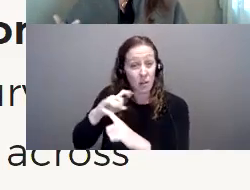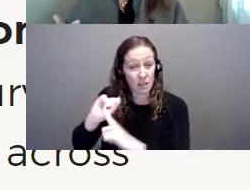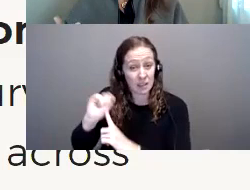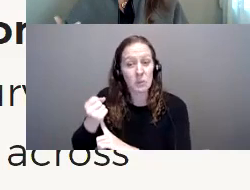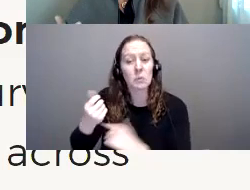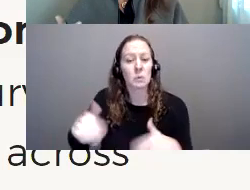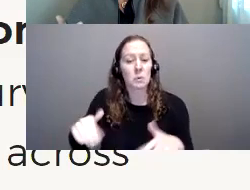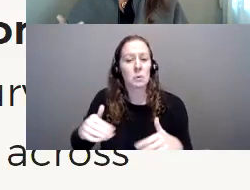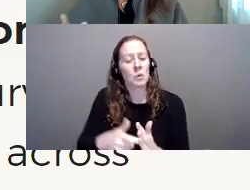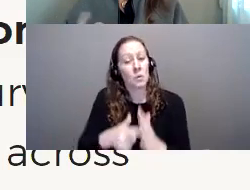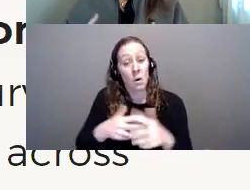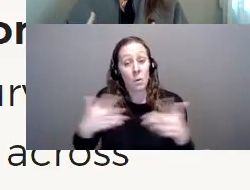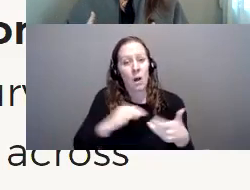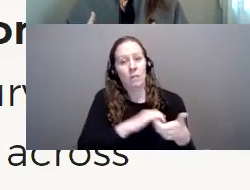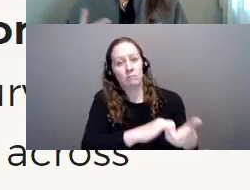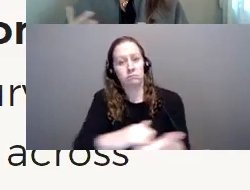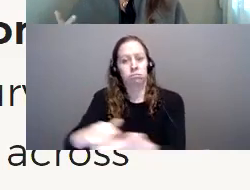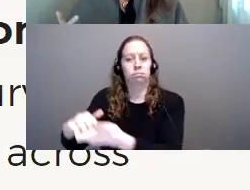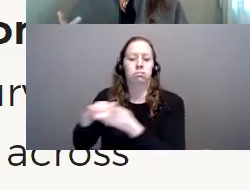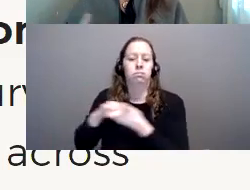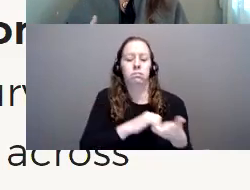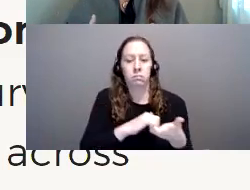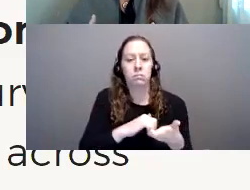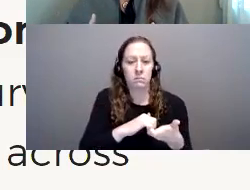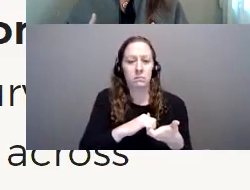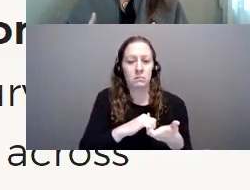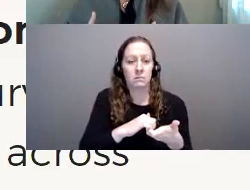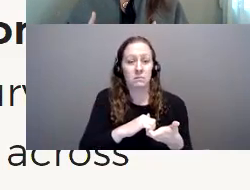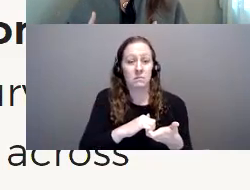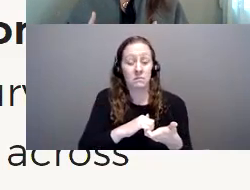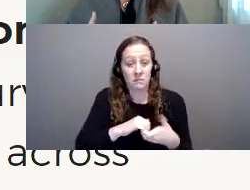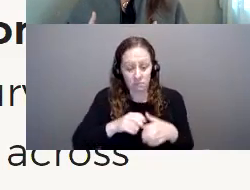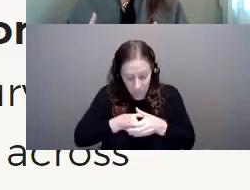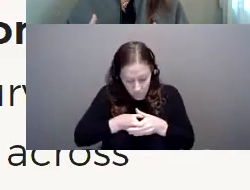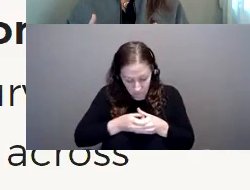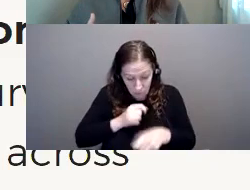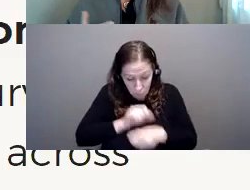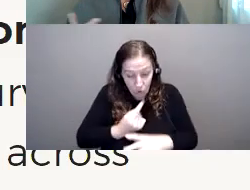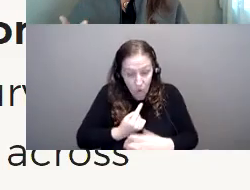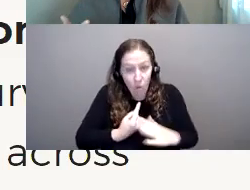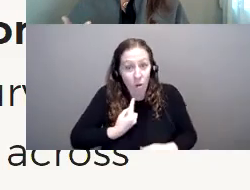truly need collaboration. We need to get out of our silos and work together.